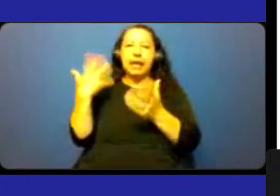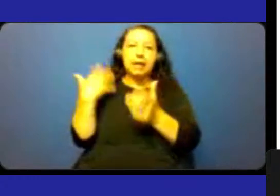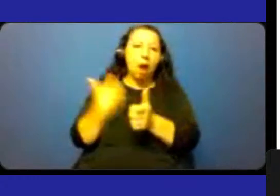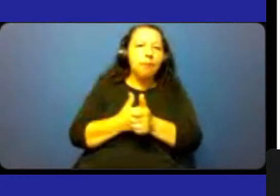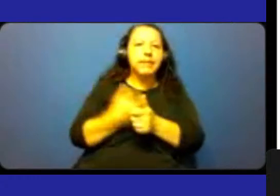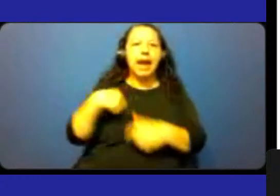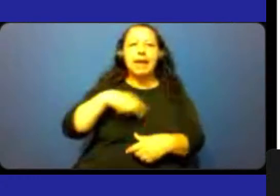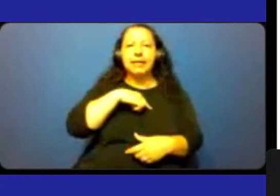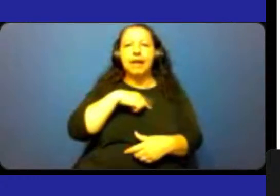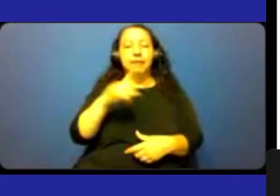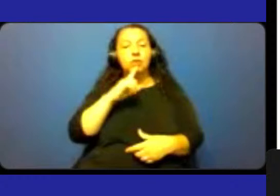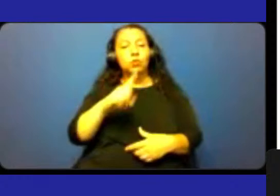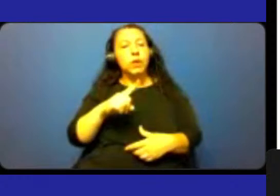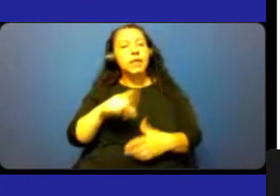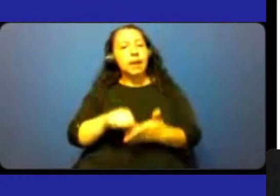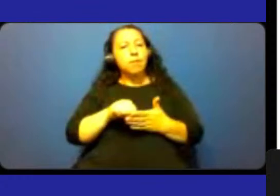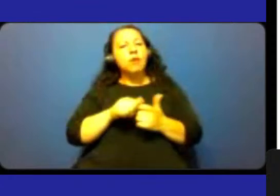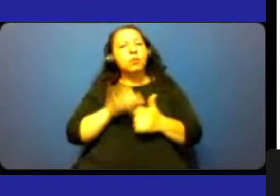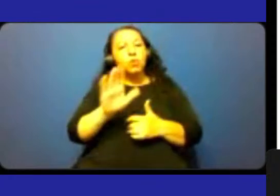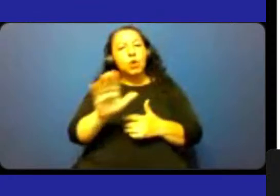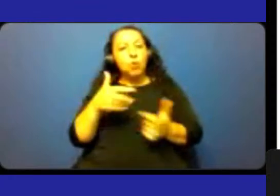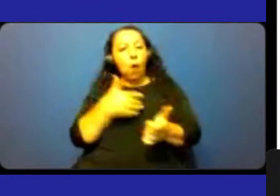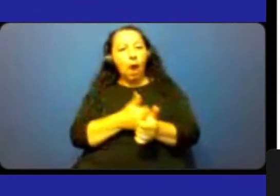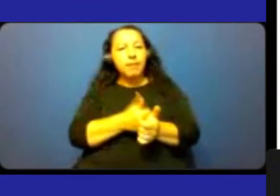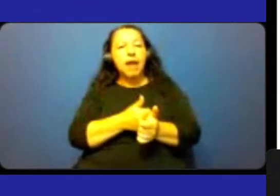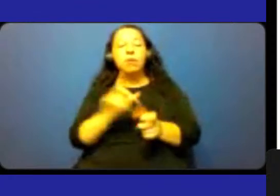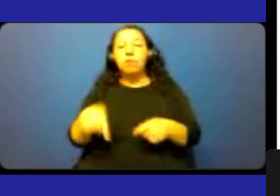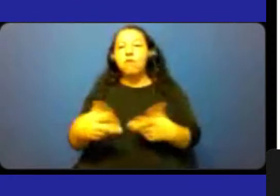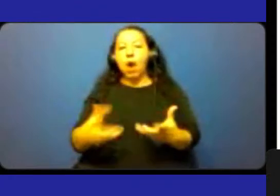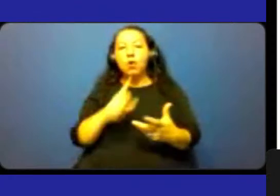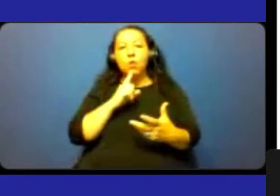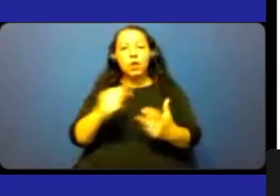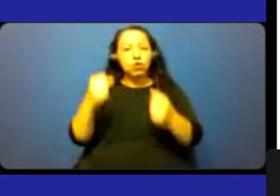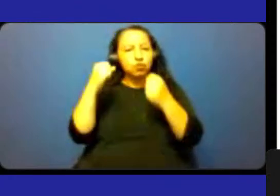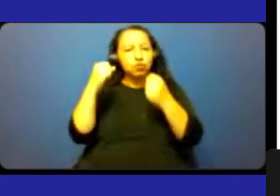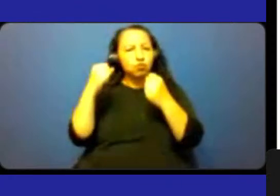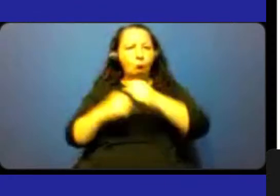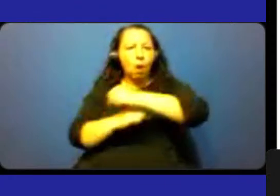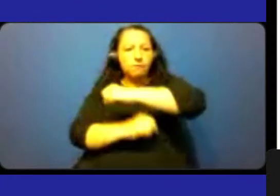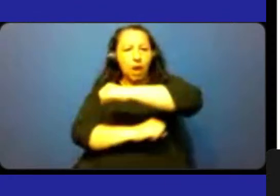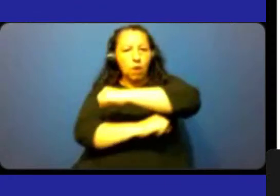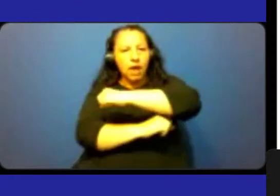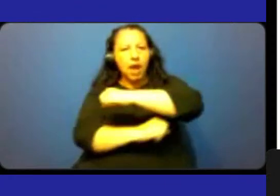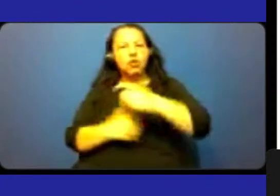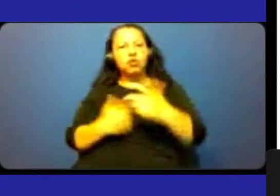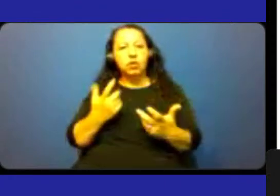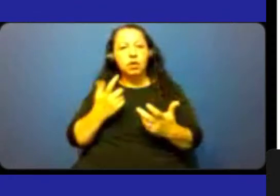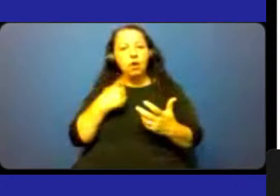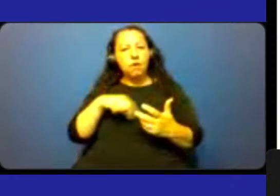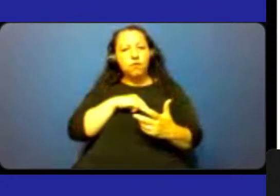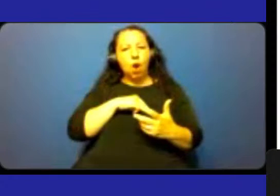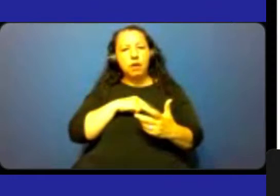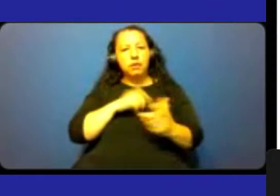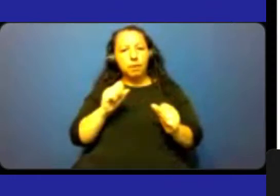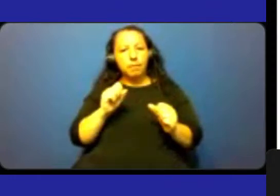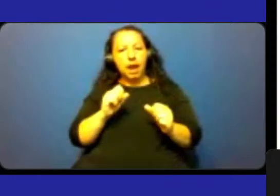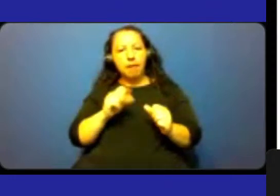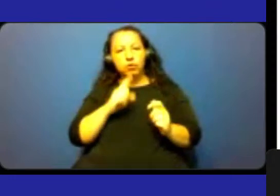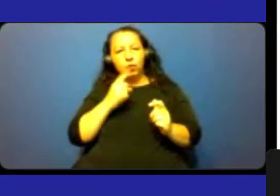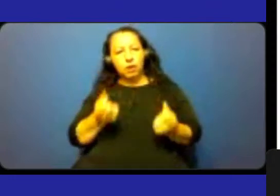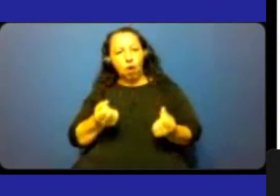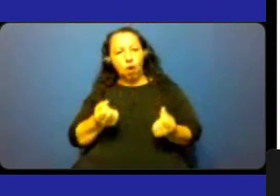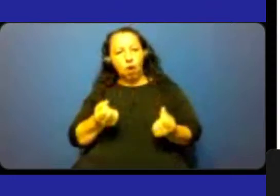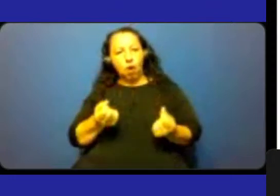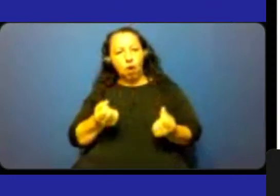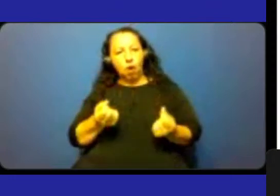impressive undertaking, and it provides a really strong foundation to look at what is going to